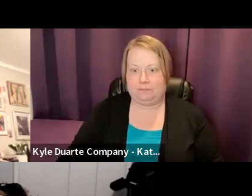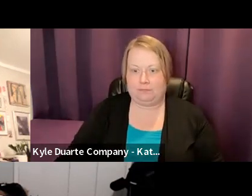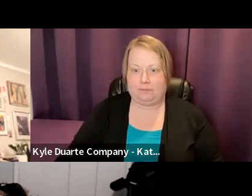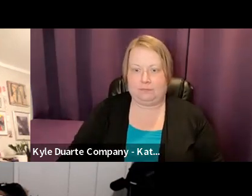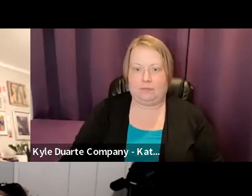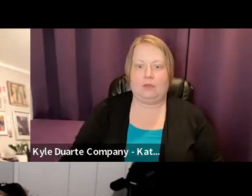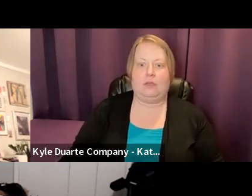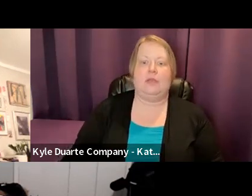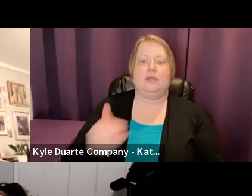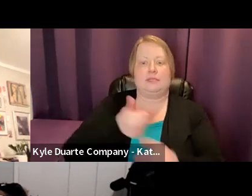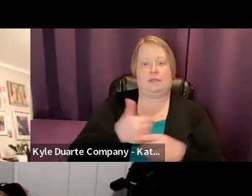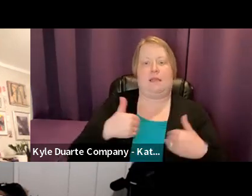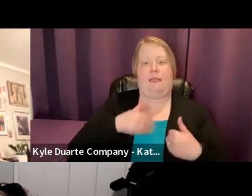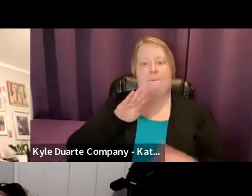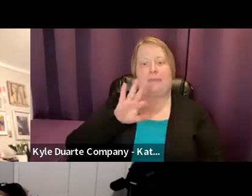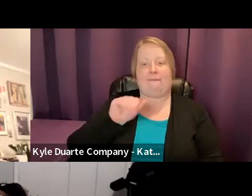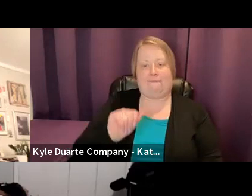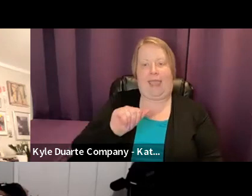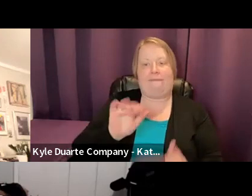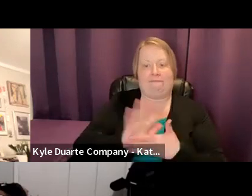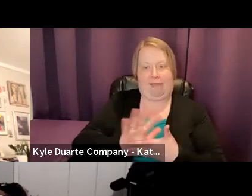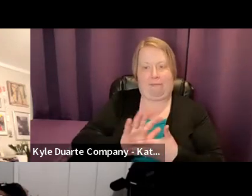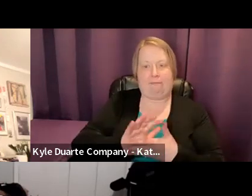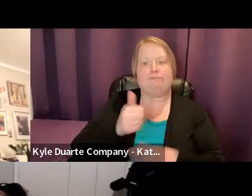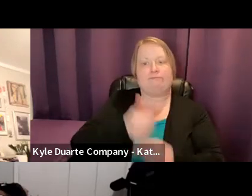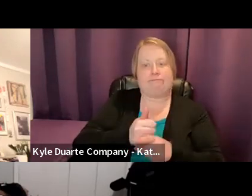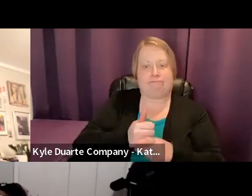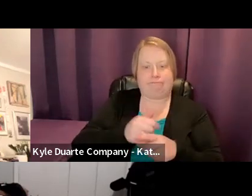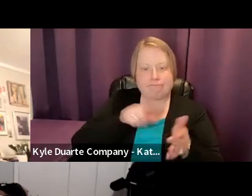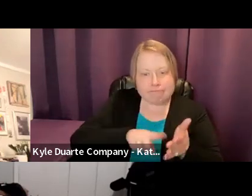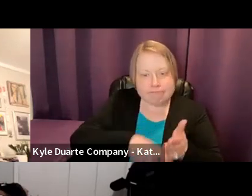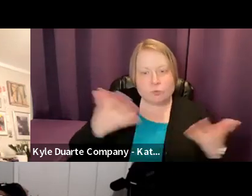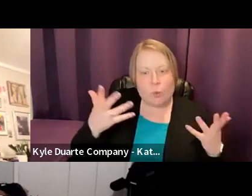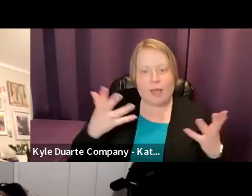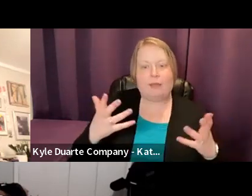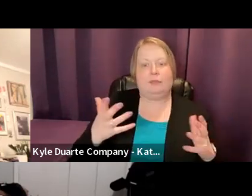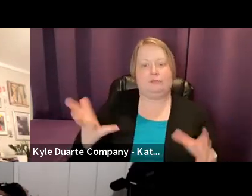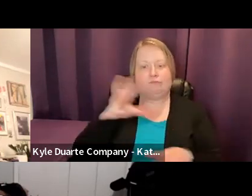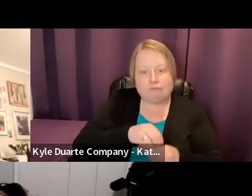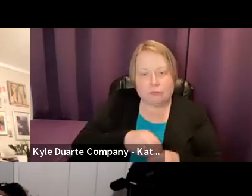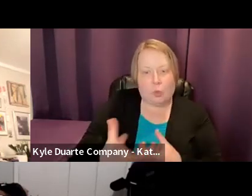disabled and LGBTQIA youth, marriage equality,